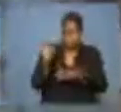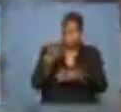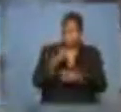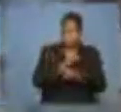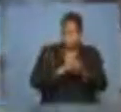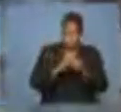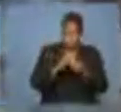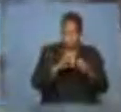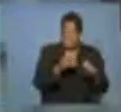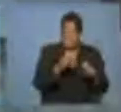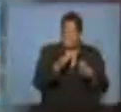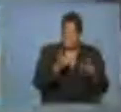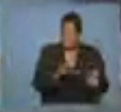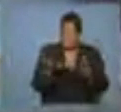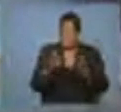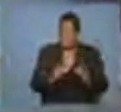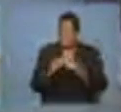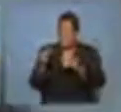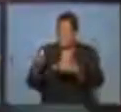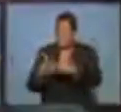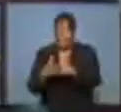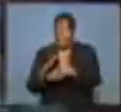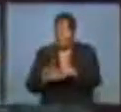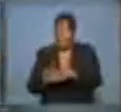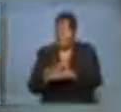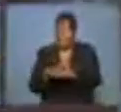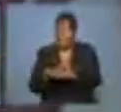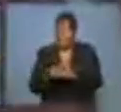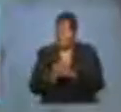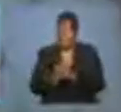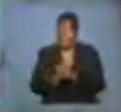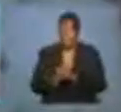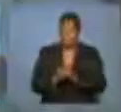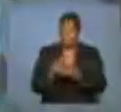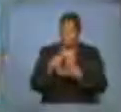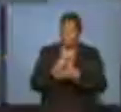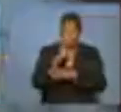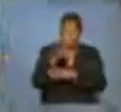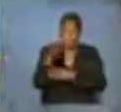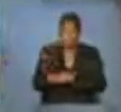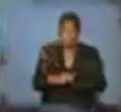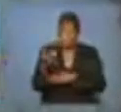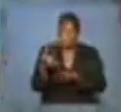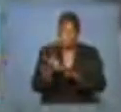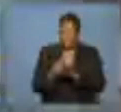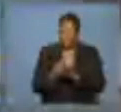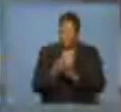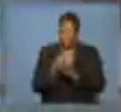is that the sand shouldn't be taken away, it should be put back on the beach. And if there is vegetation there, it'll grow,